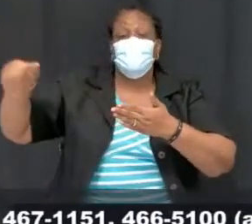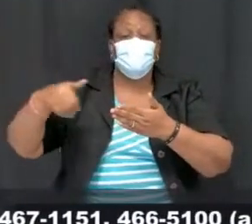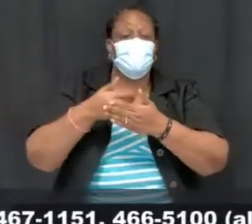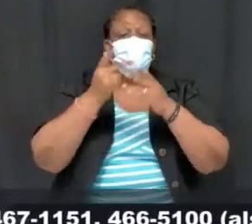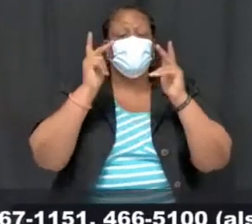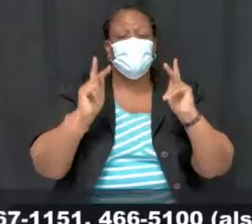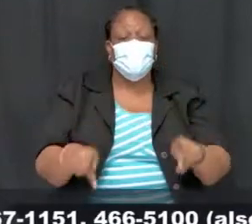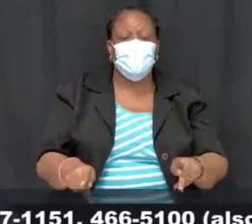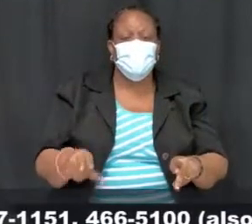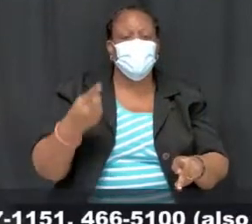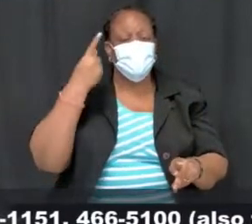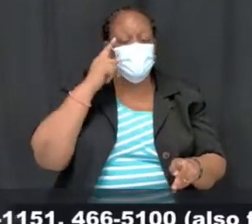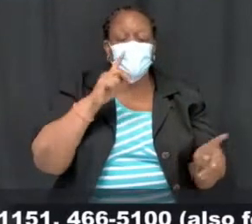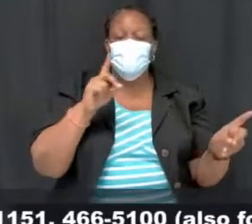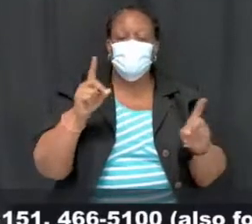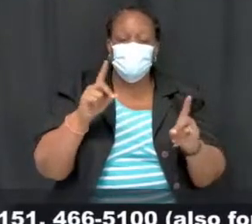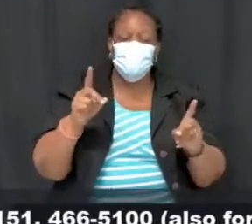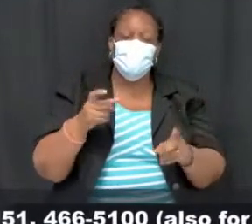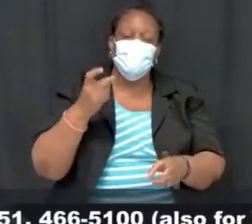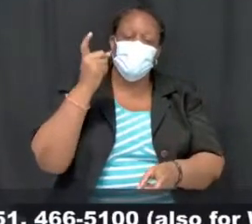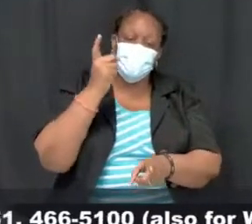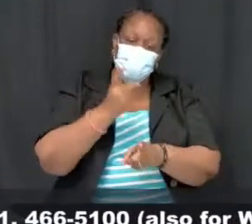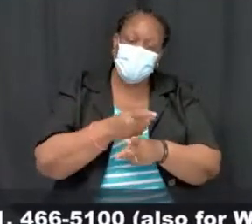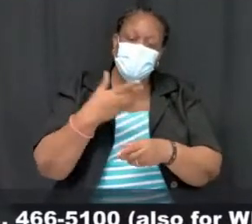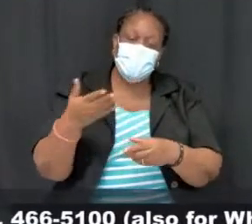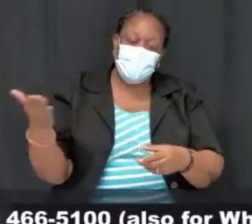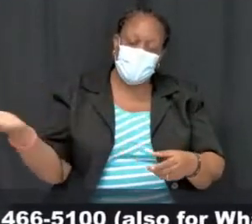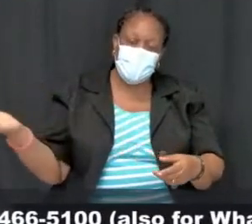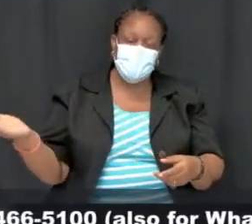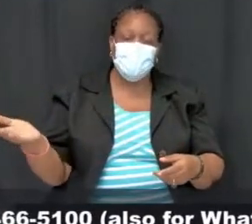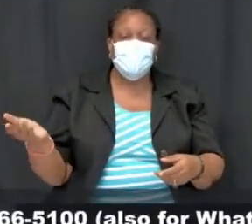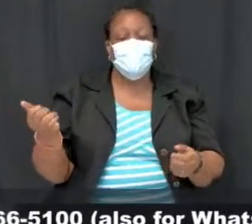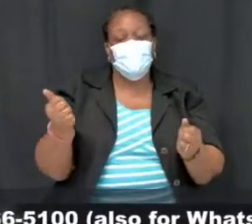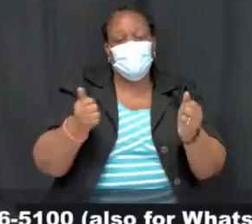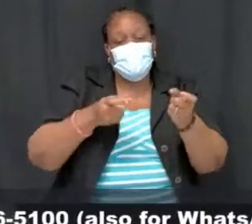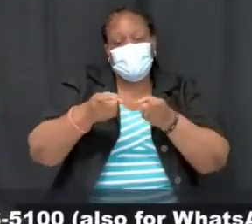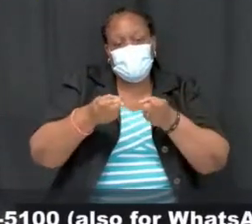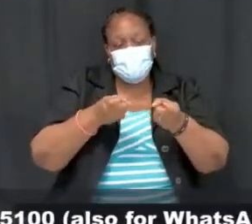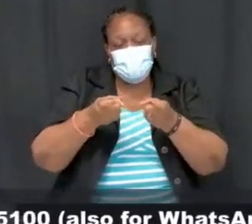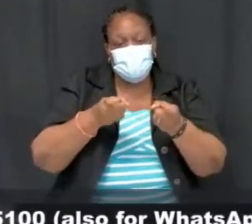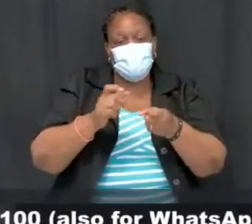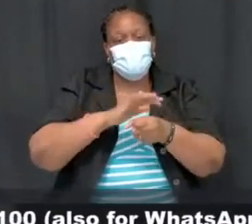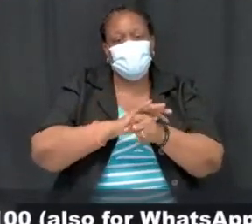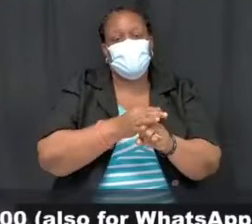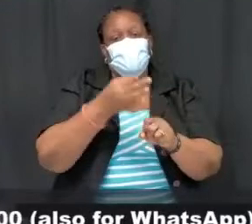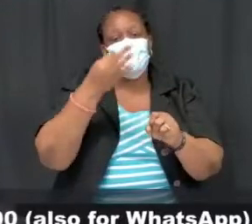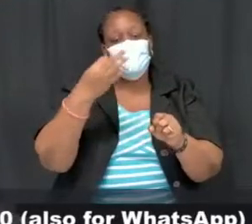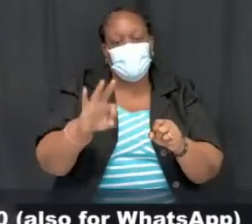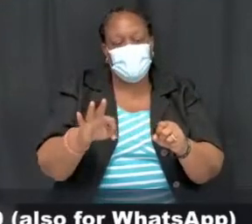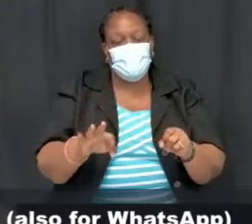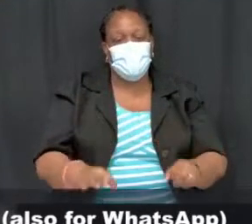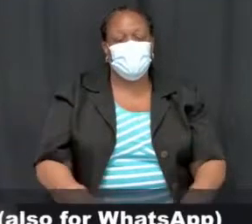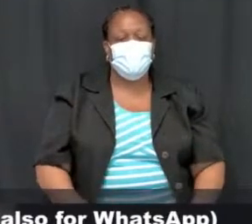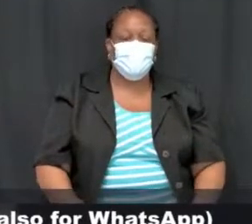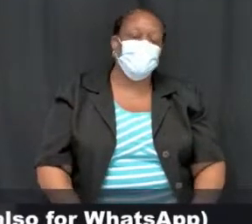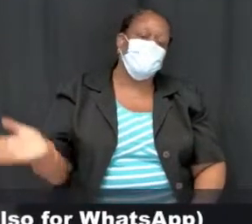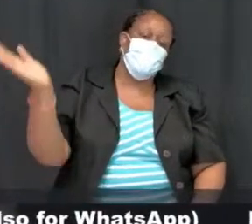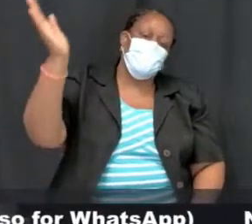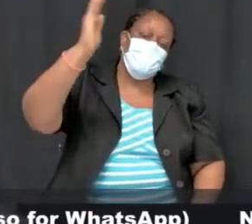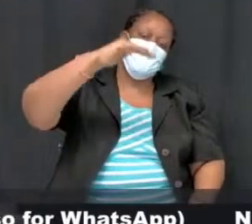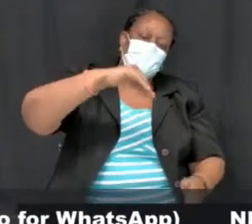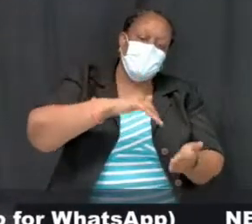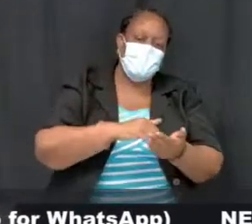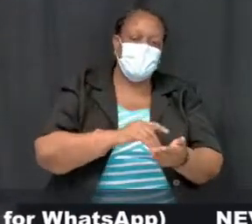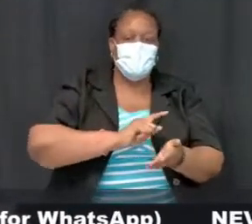part with the management of the COVID-19 pandemic. We will be back next week with